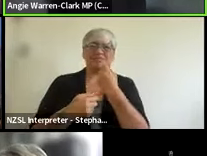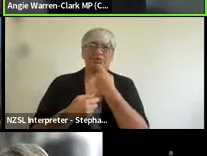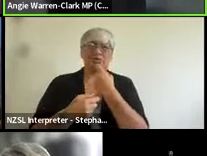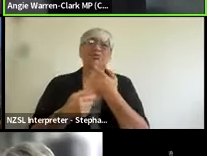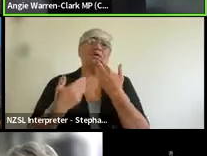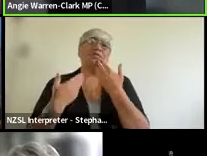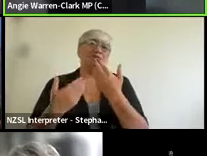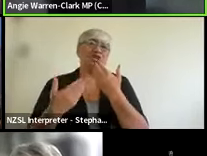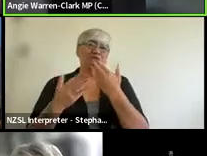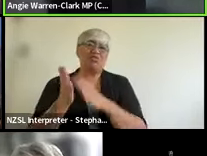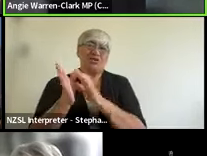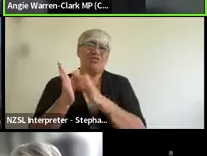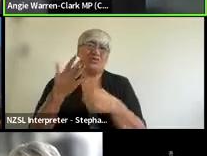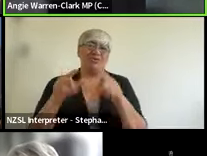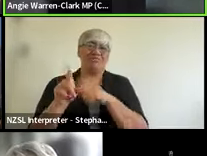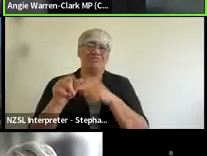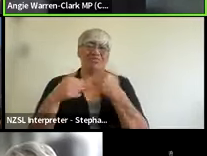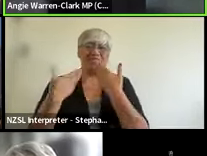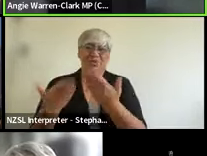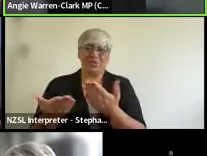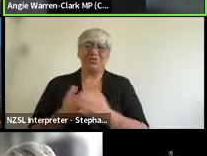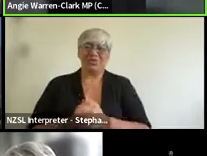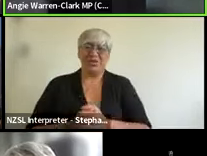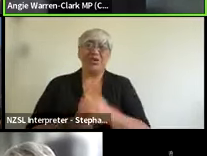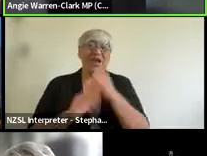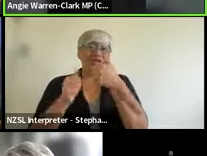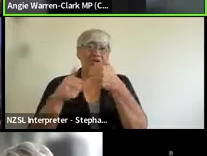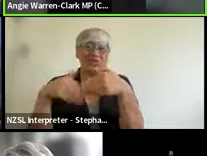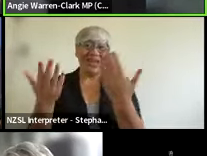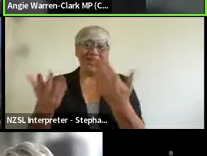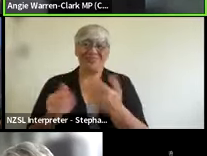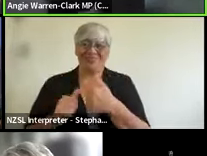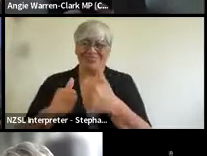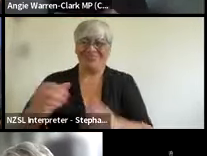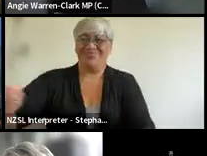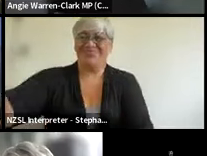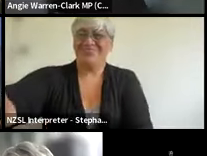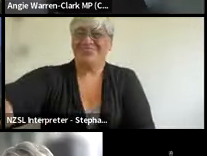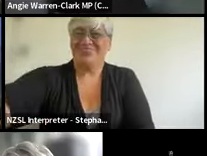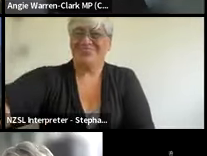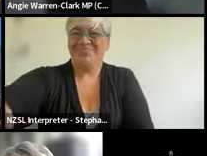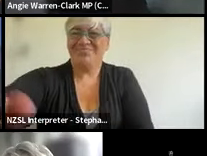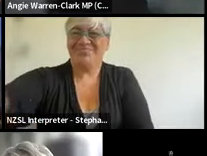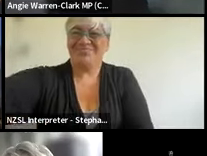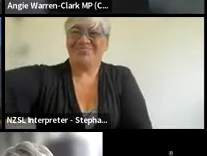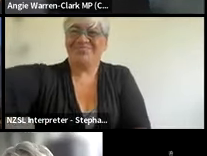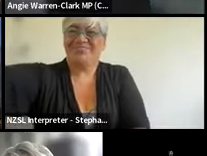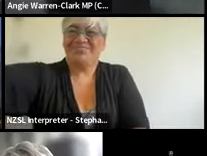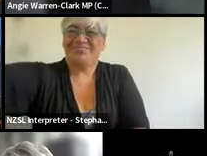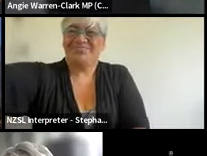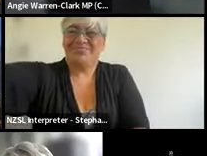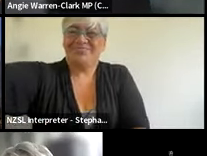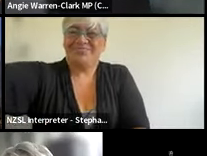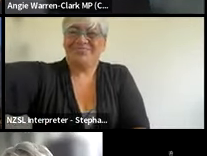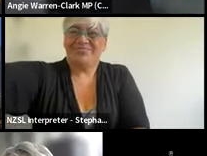Really appreciate you coming before us today. Have a good rest of your day. Thank you.